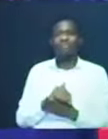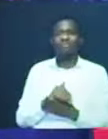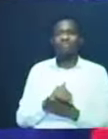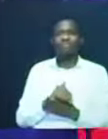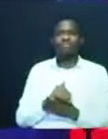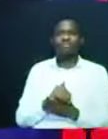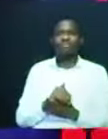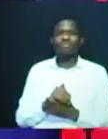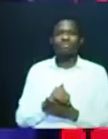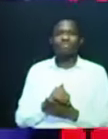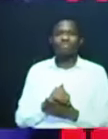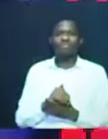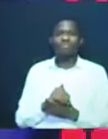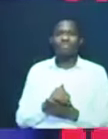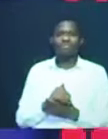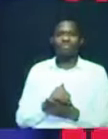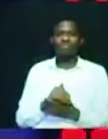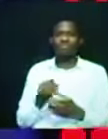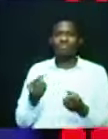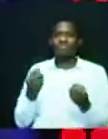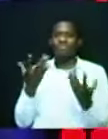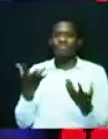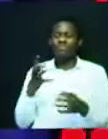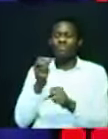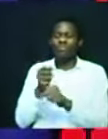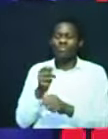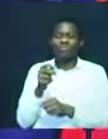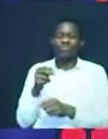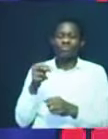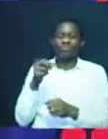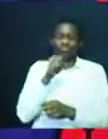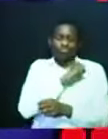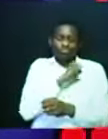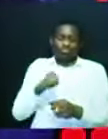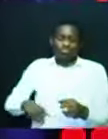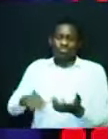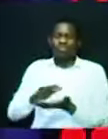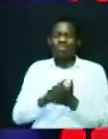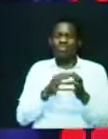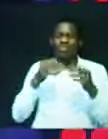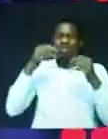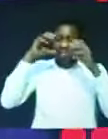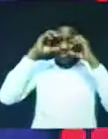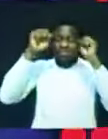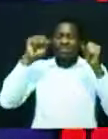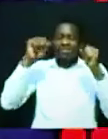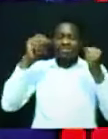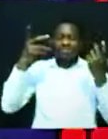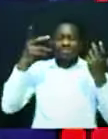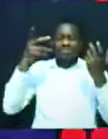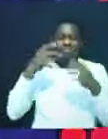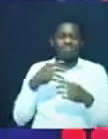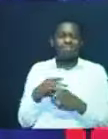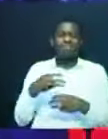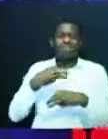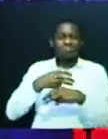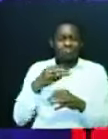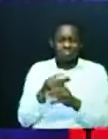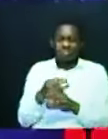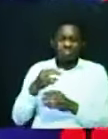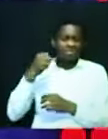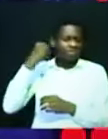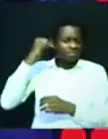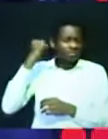of us want him to be our president? Yeah. Now, Hine Solomon say in a trust him no air kafano. In you mudunum no, or say no,